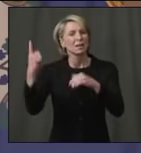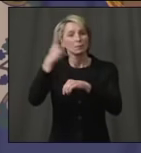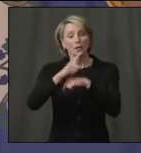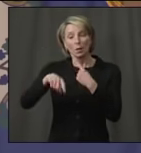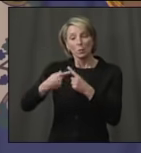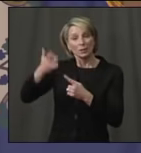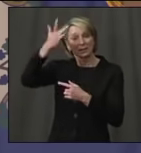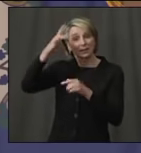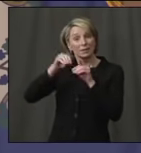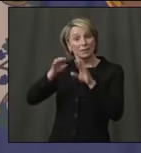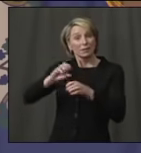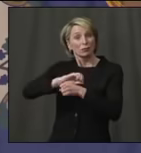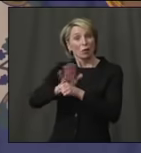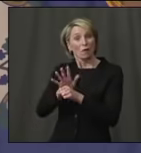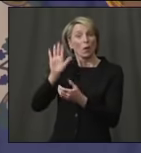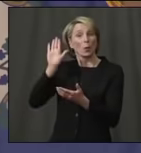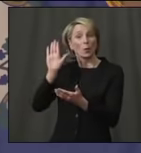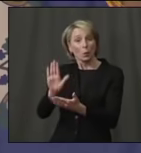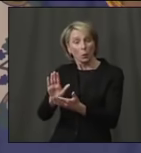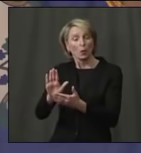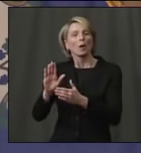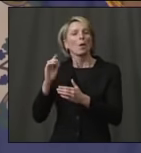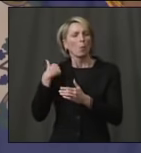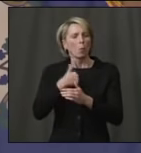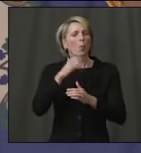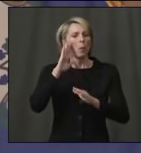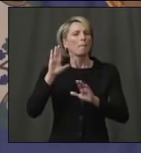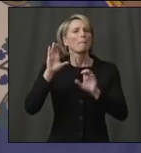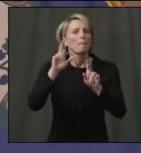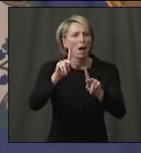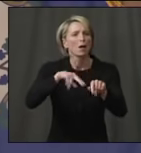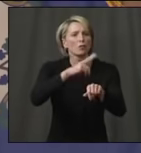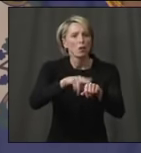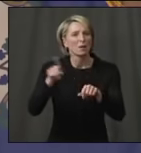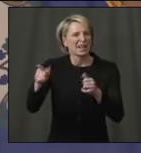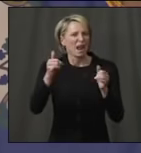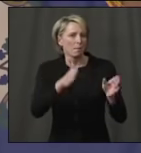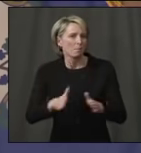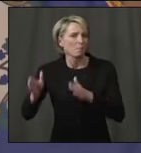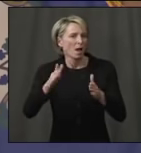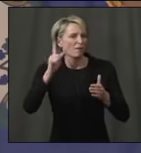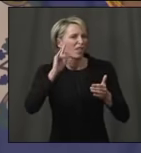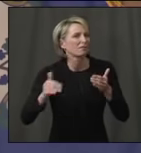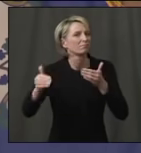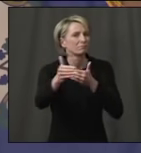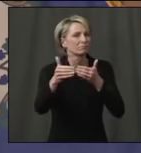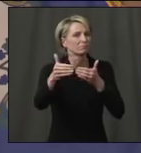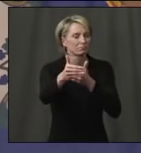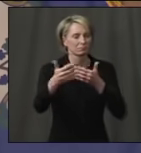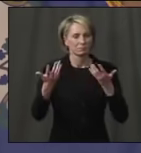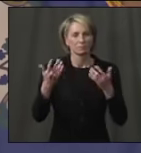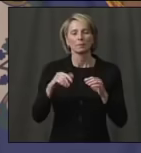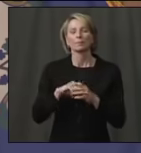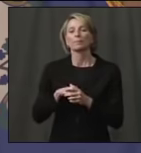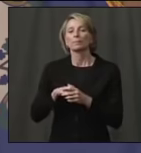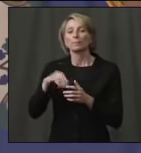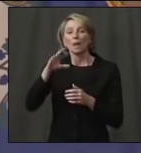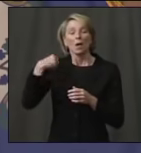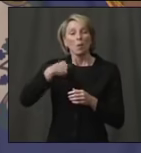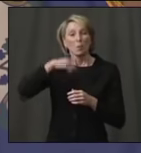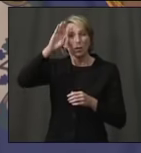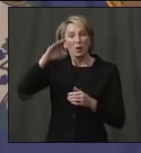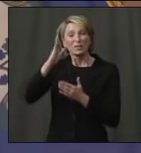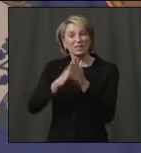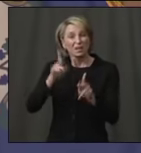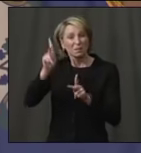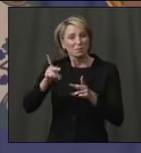of folks who are hit and hit hard. There are a lot of seniors who maybe are quarantining. There are a lot of folks who have perhaps some